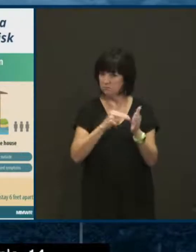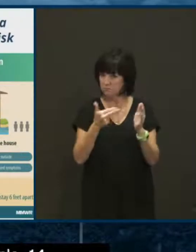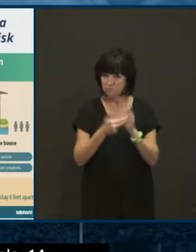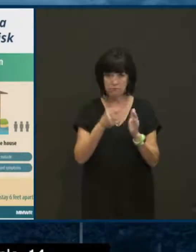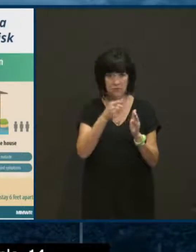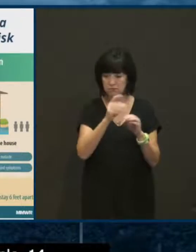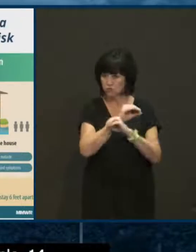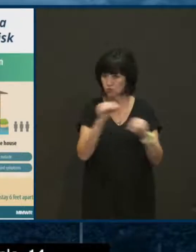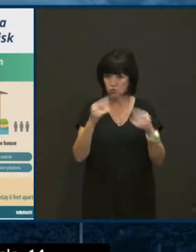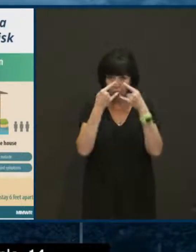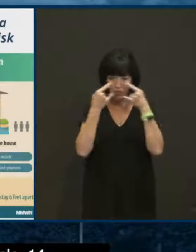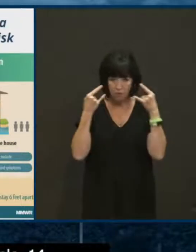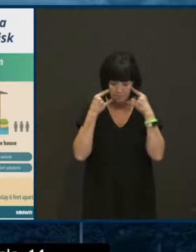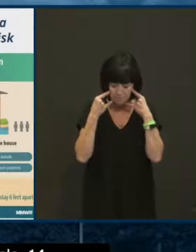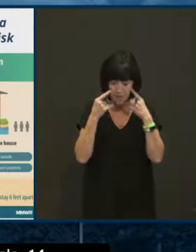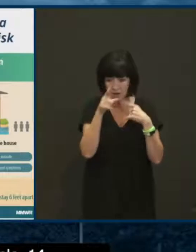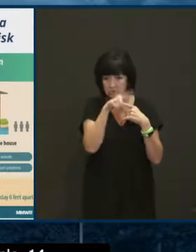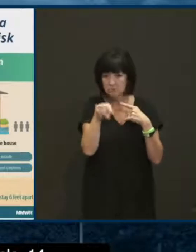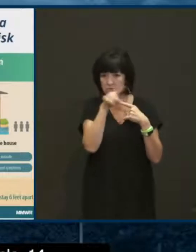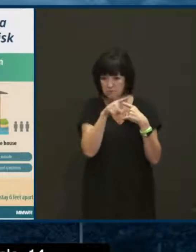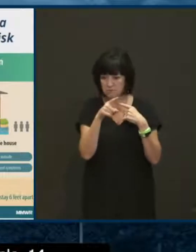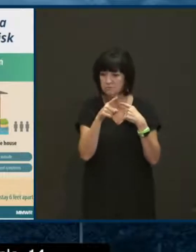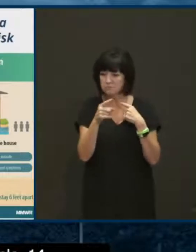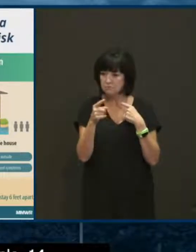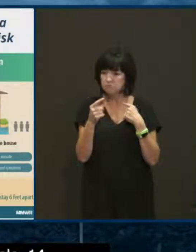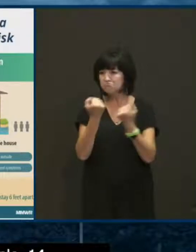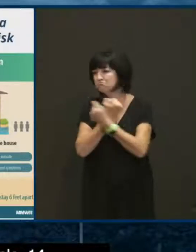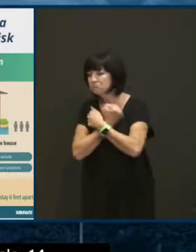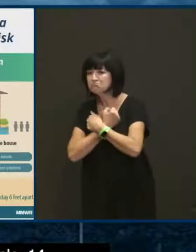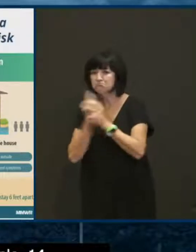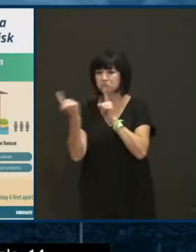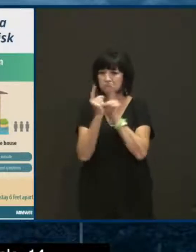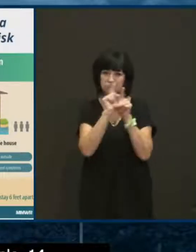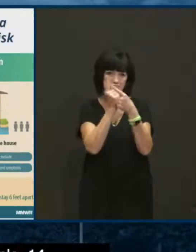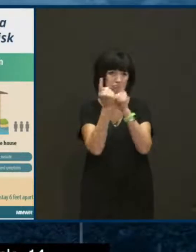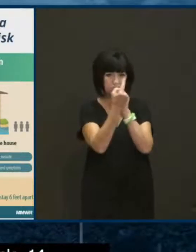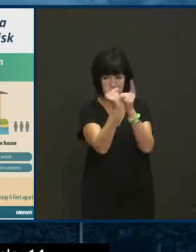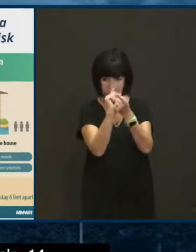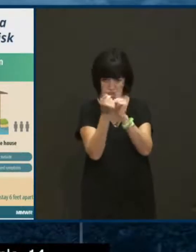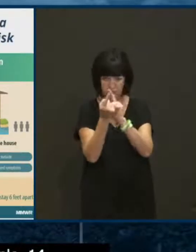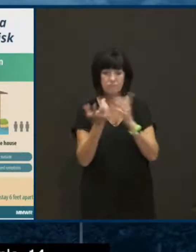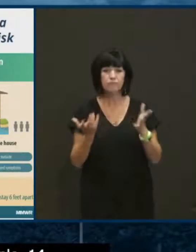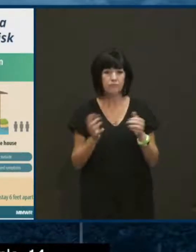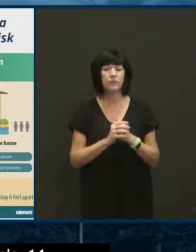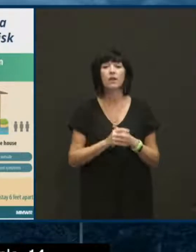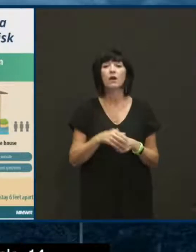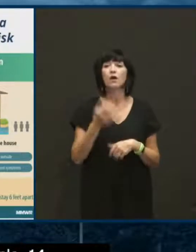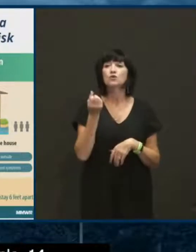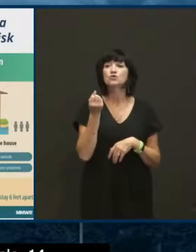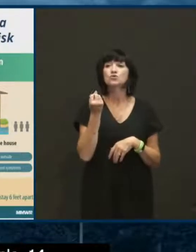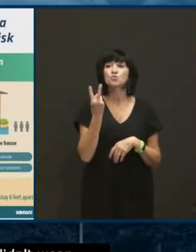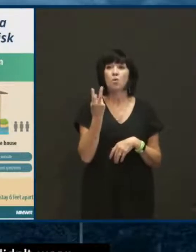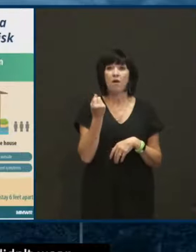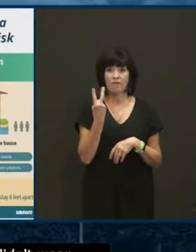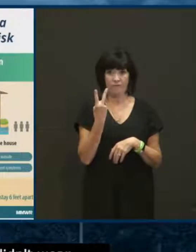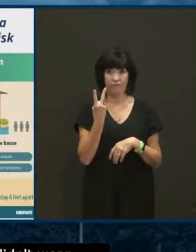face coverings, and 12 out of the 14 were positive, became positive over that